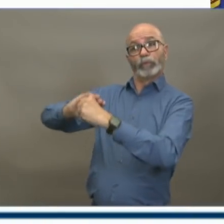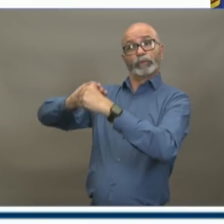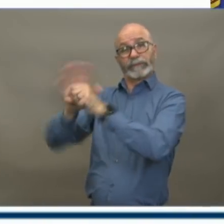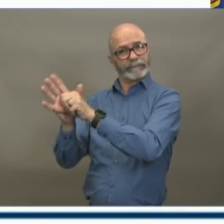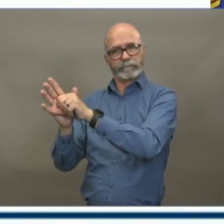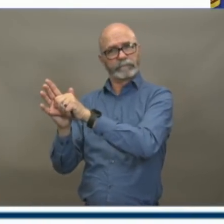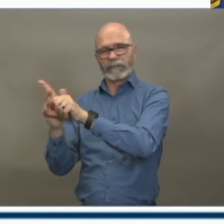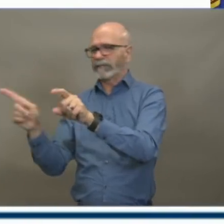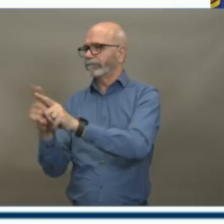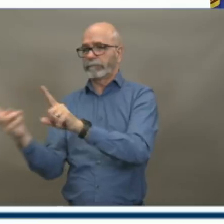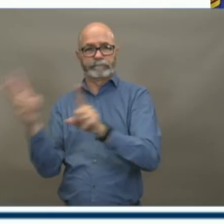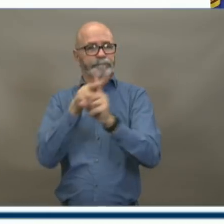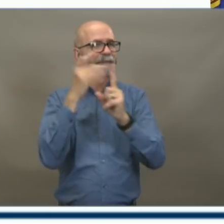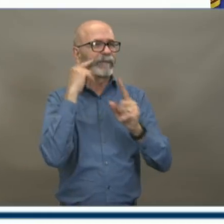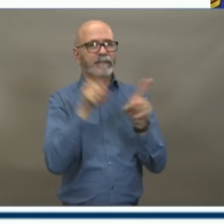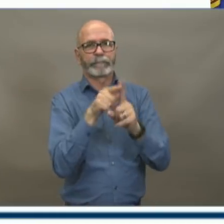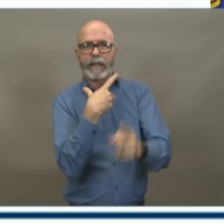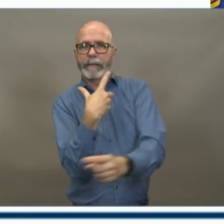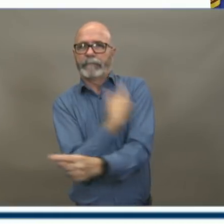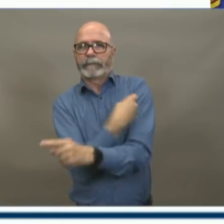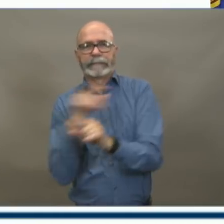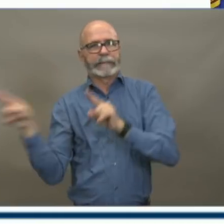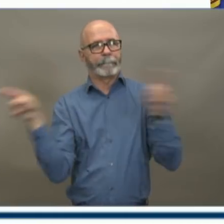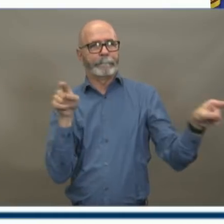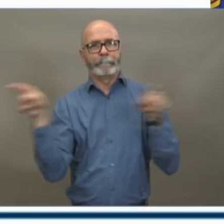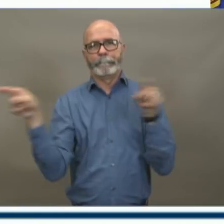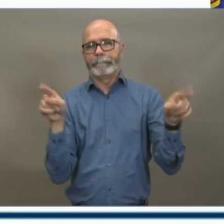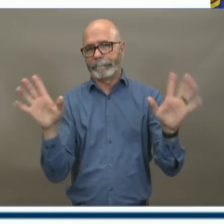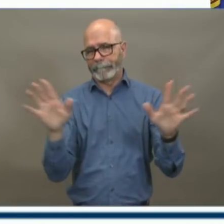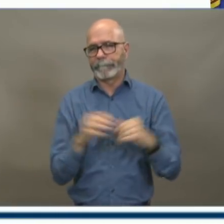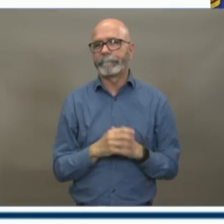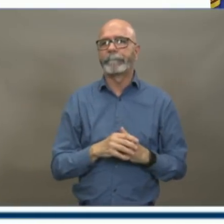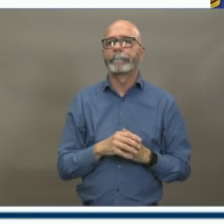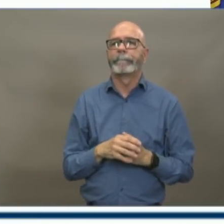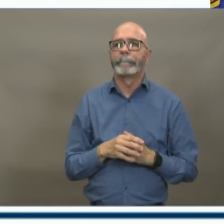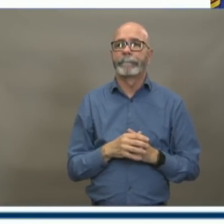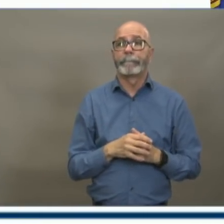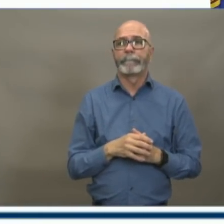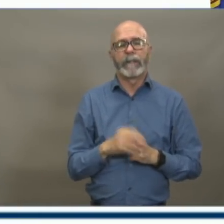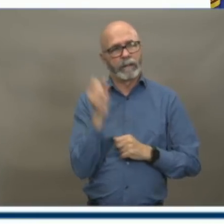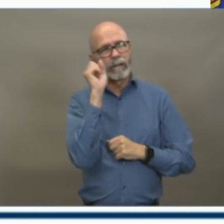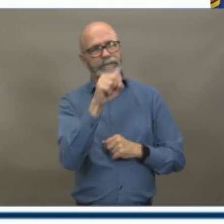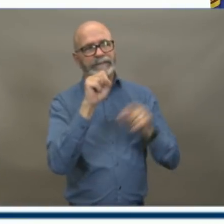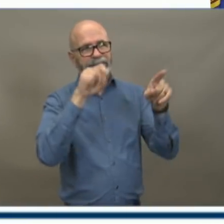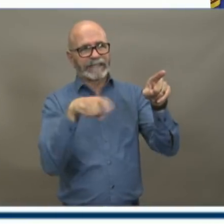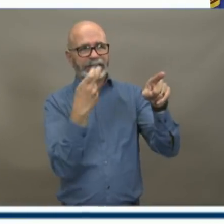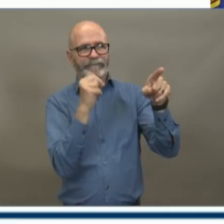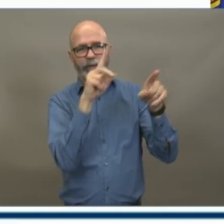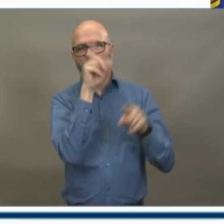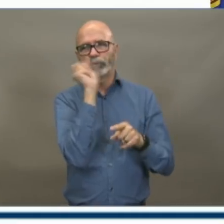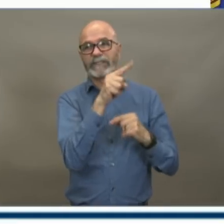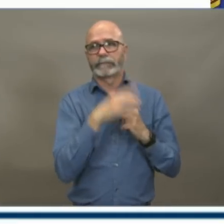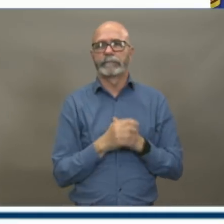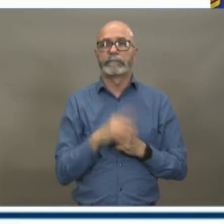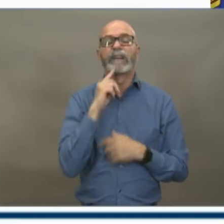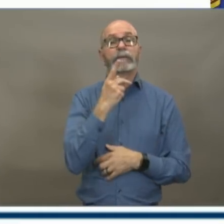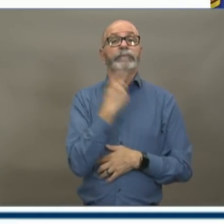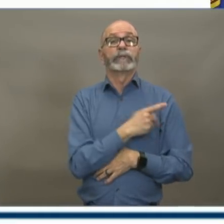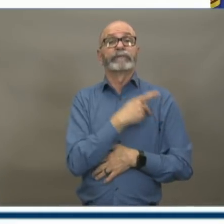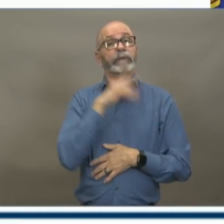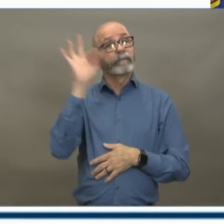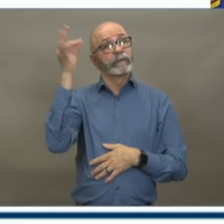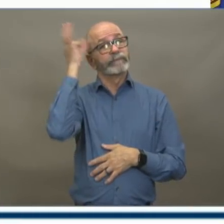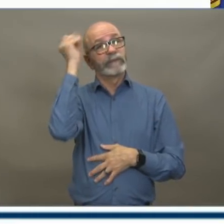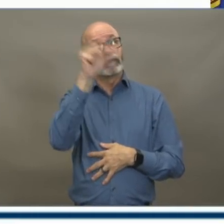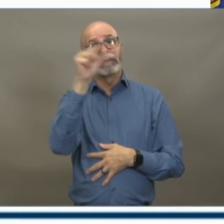follow-up. Thank you. My second question is for the Premier. Premier, the province and the federal government did transfer funds to municipalities